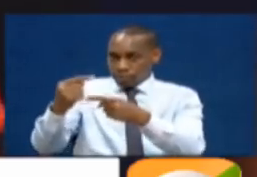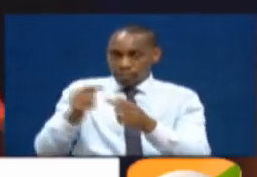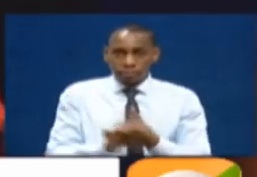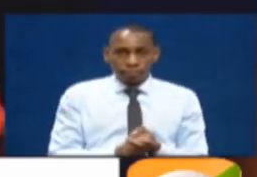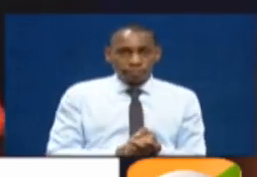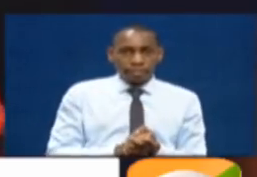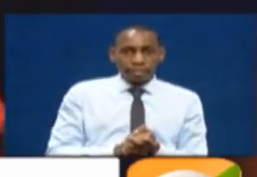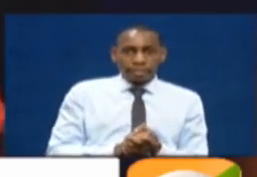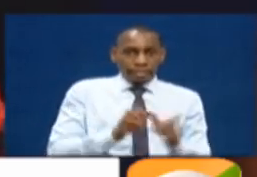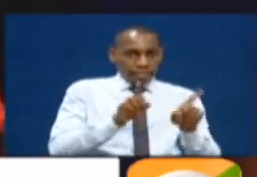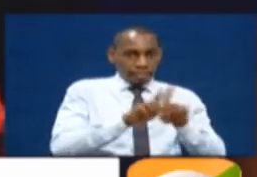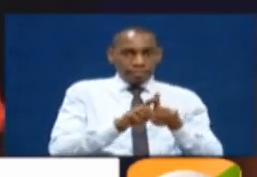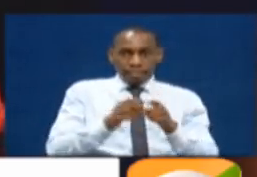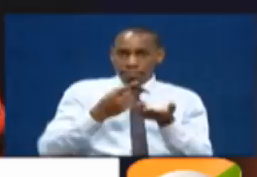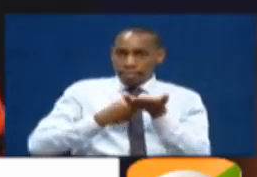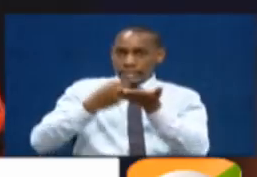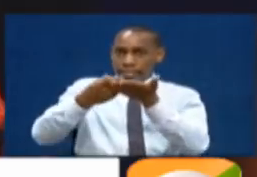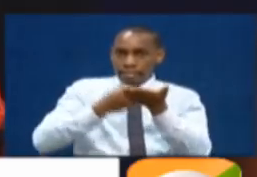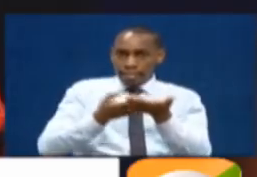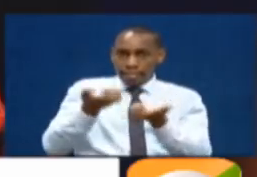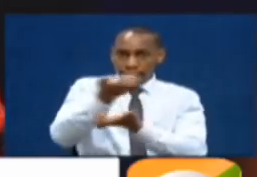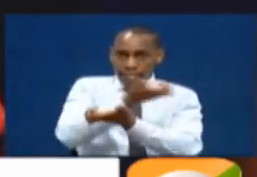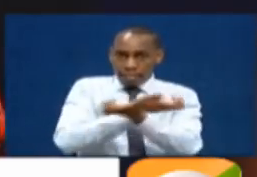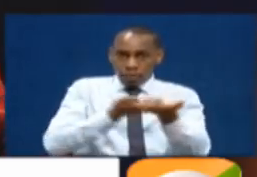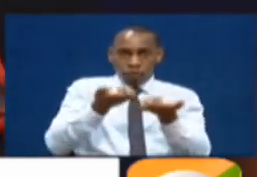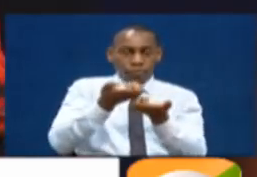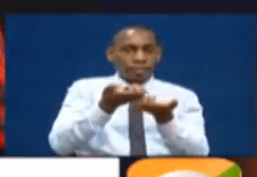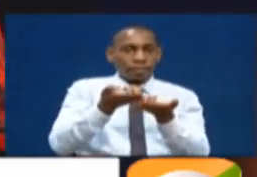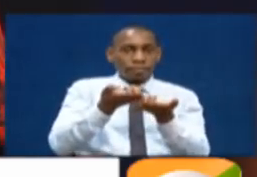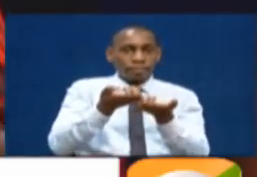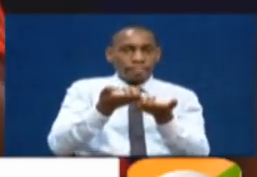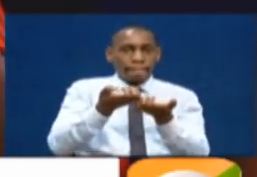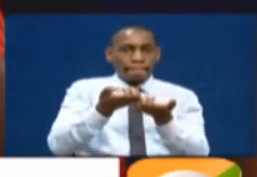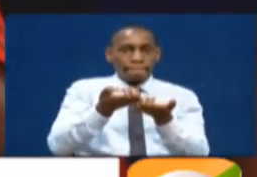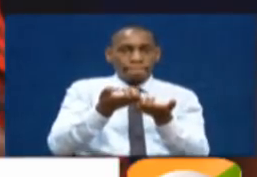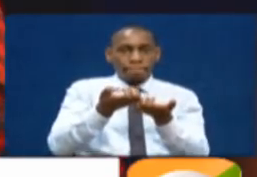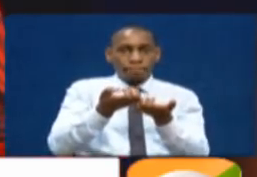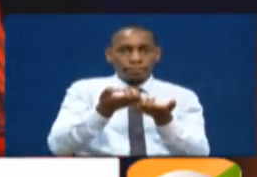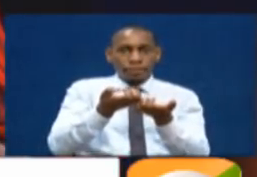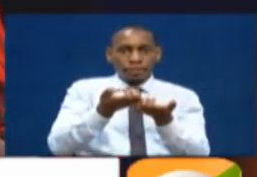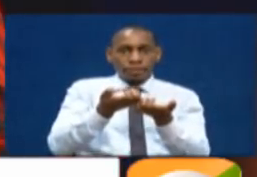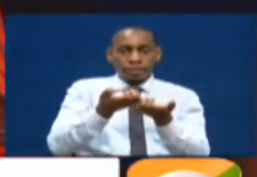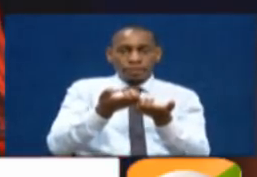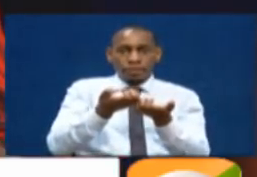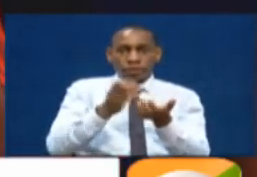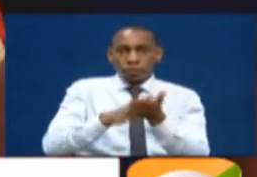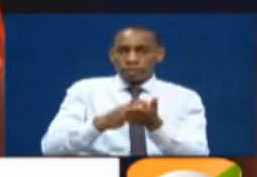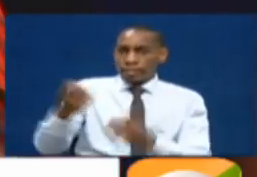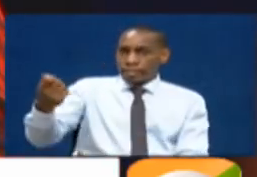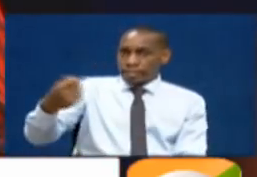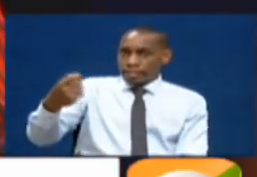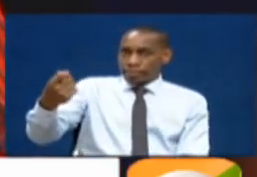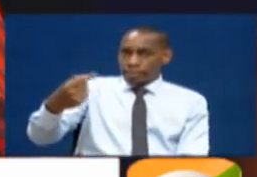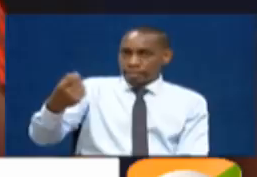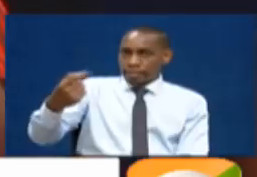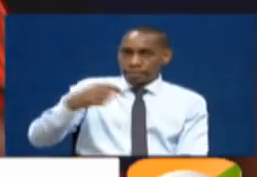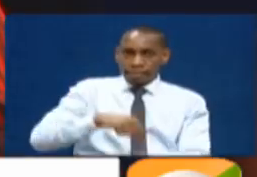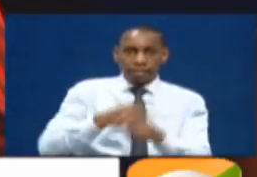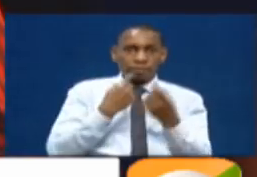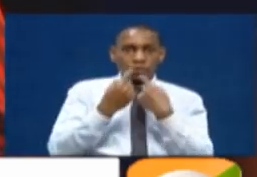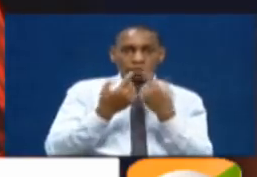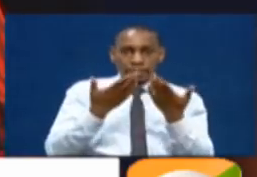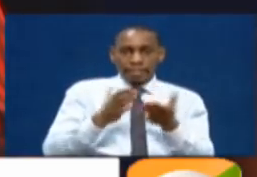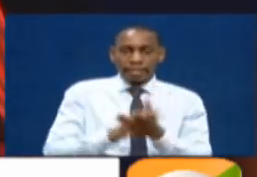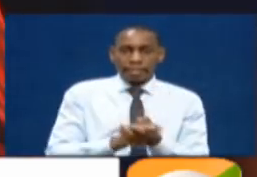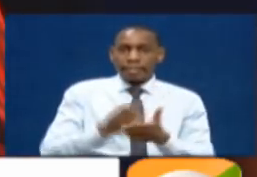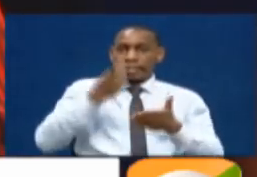talk of the economy and the equilibrium, as we talk about the generation of income, and currently, as we speak, the high level